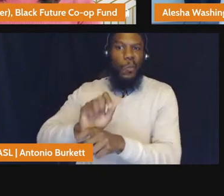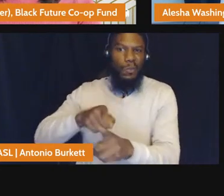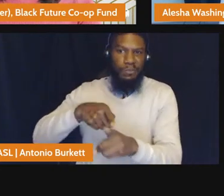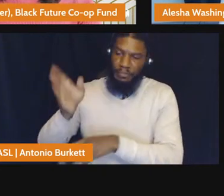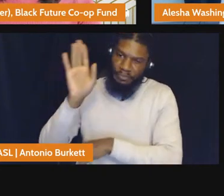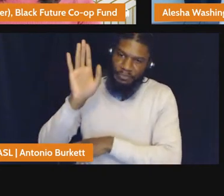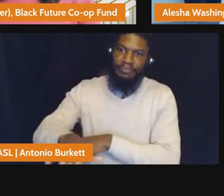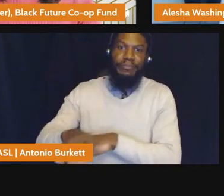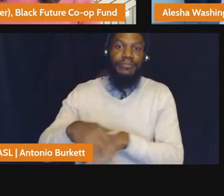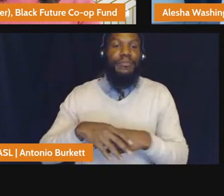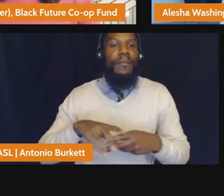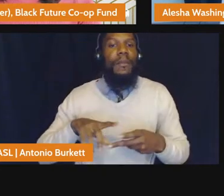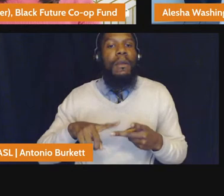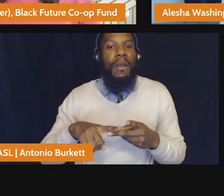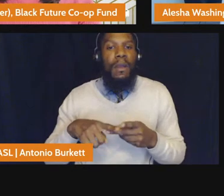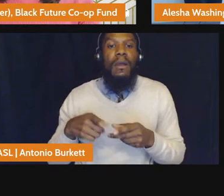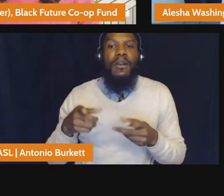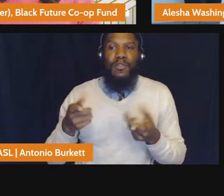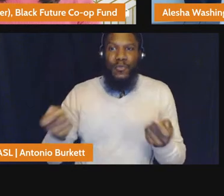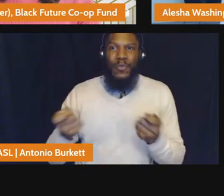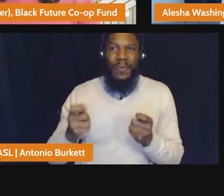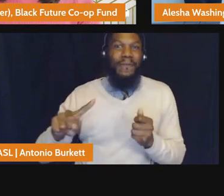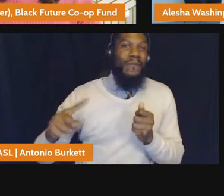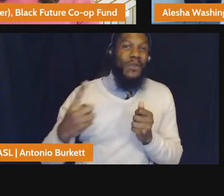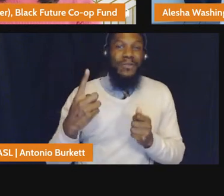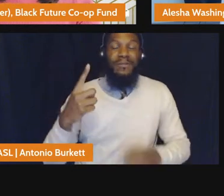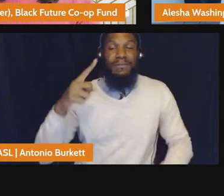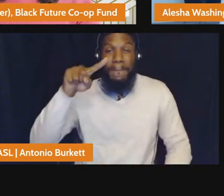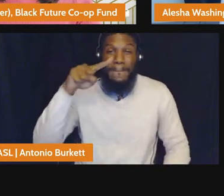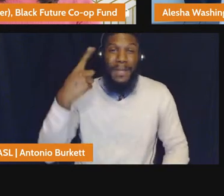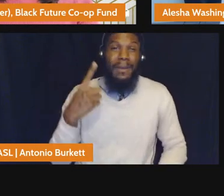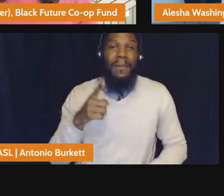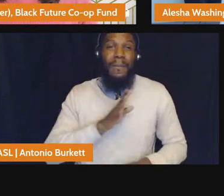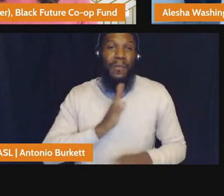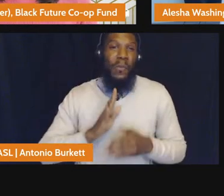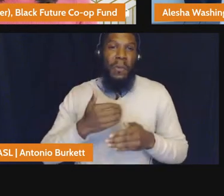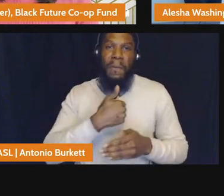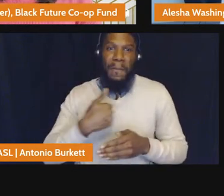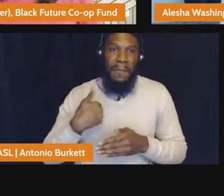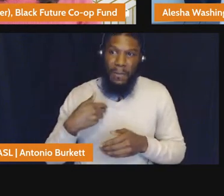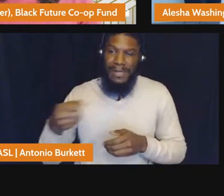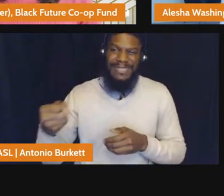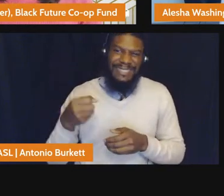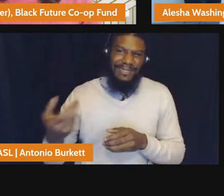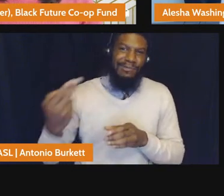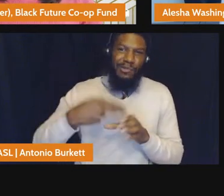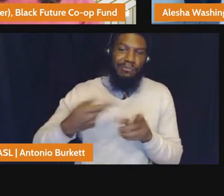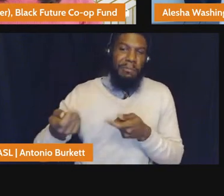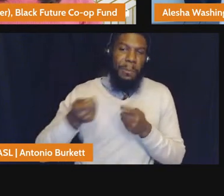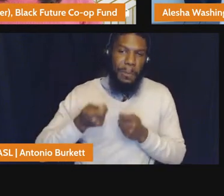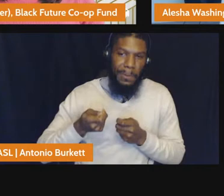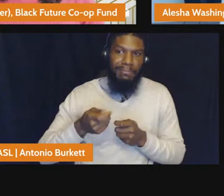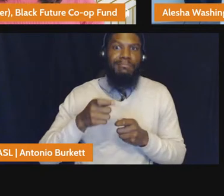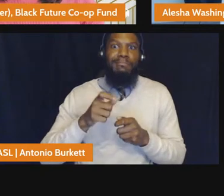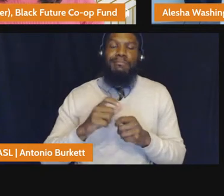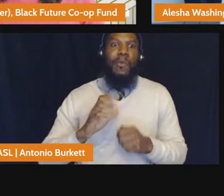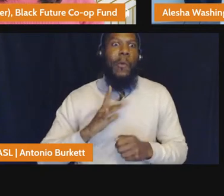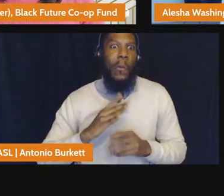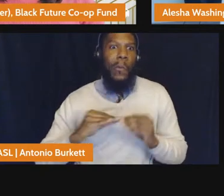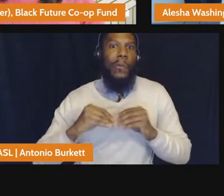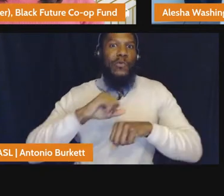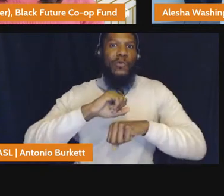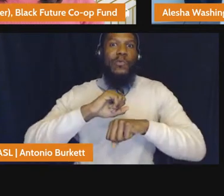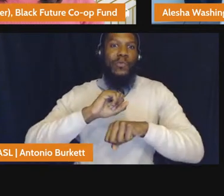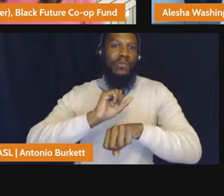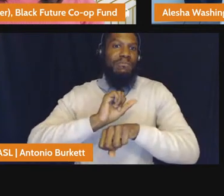recruitment of our first Black board member, and that led to additional support in the work overall. I was the only Black